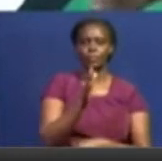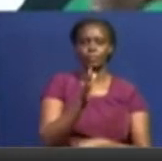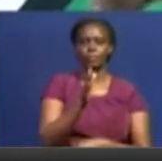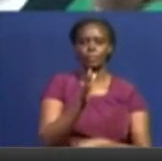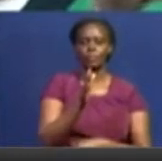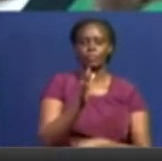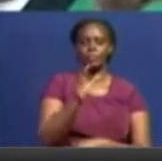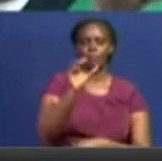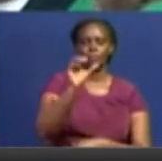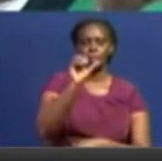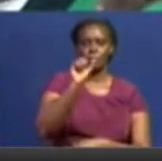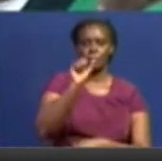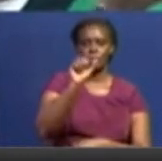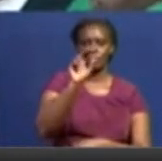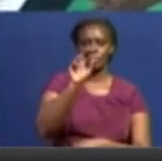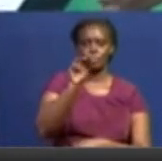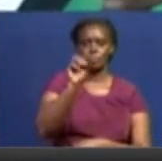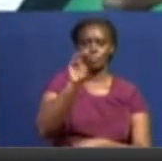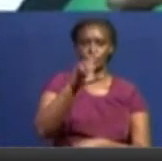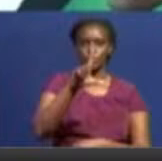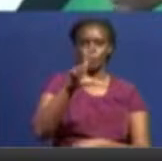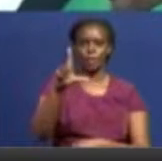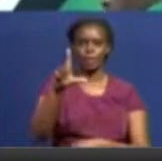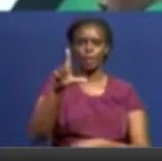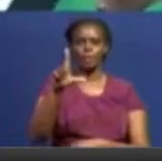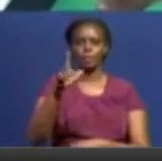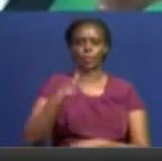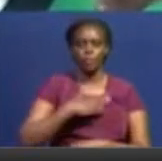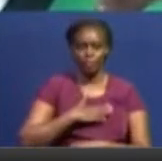Subukia Samuel Kinudia Gashobe.